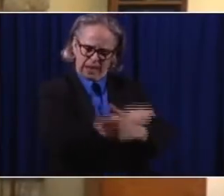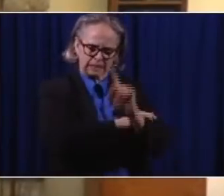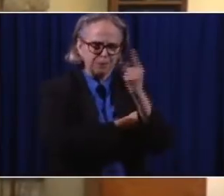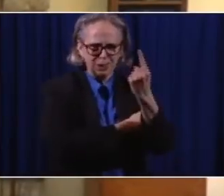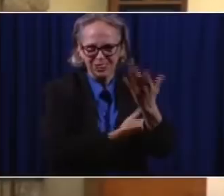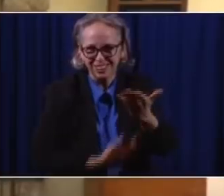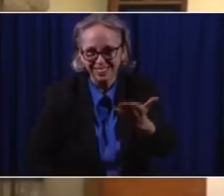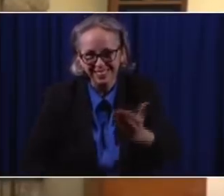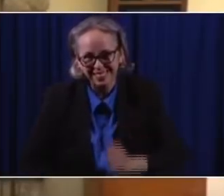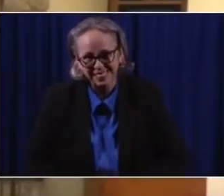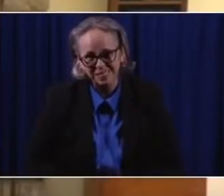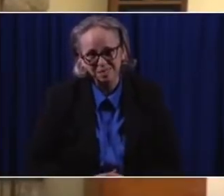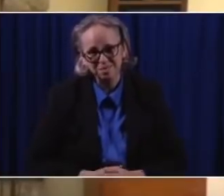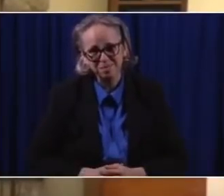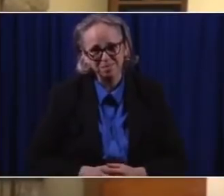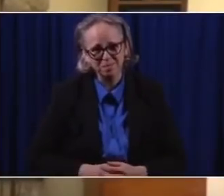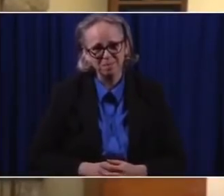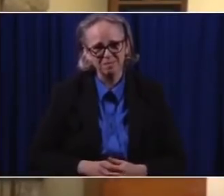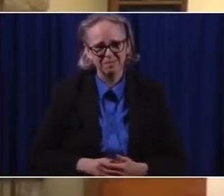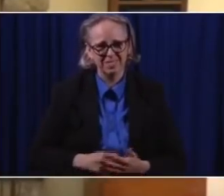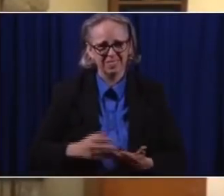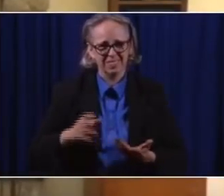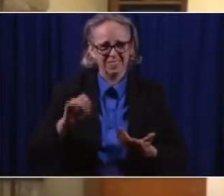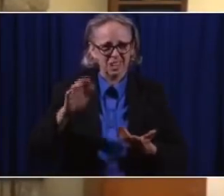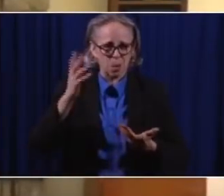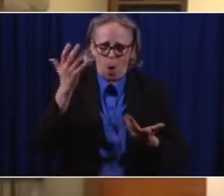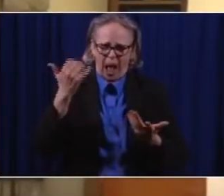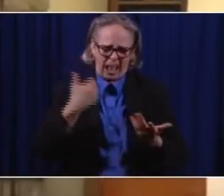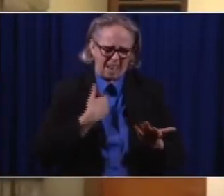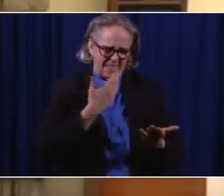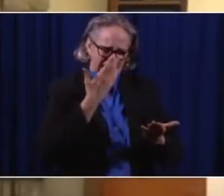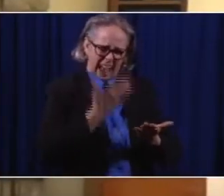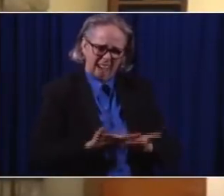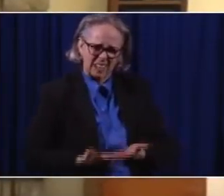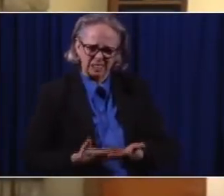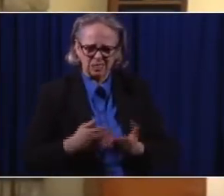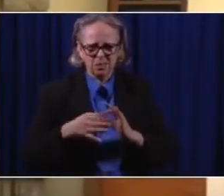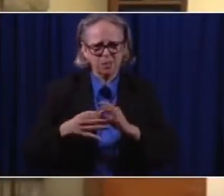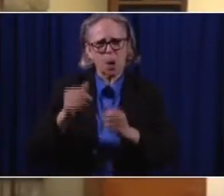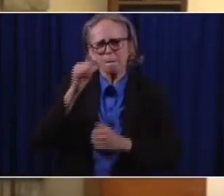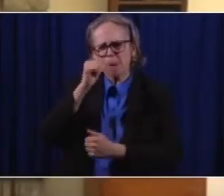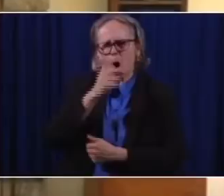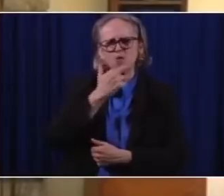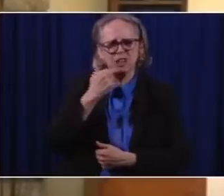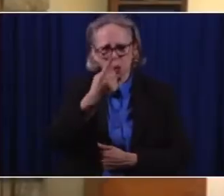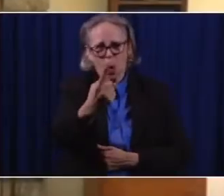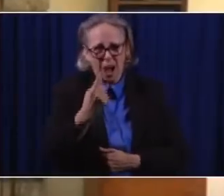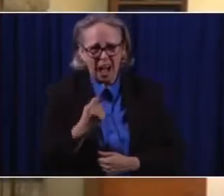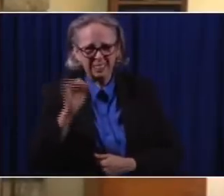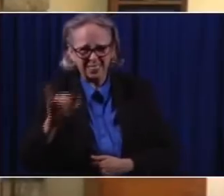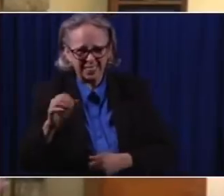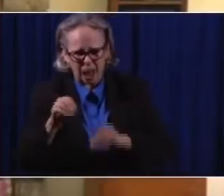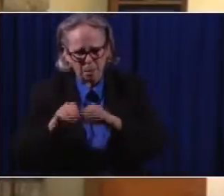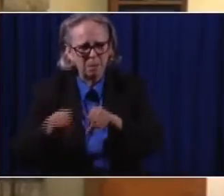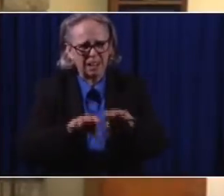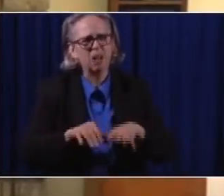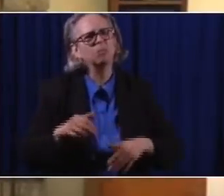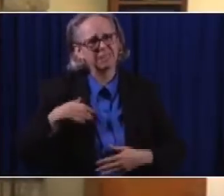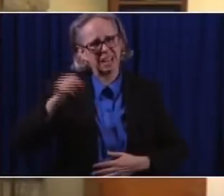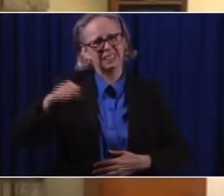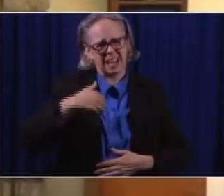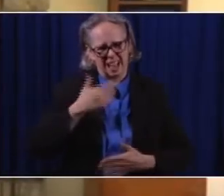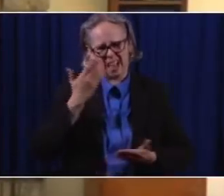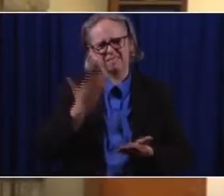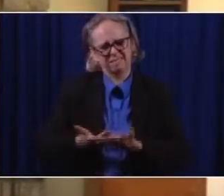the evidence from bars, look, I looked at some things today, reports. We've got evidence. There's spread in bars.